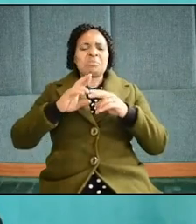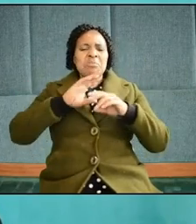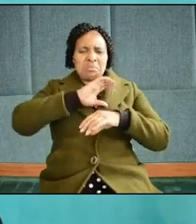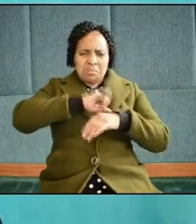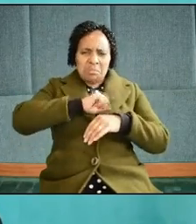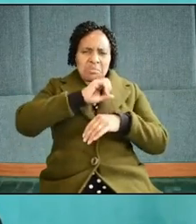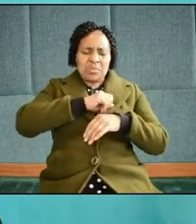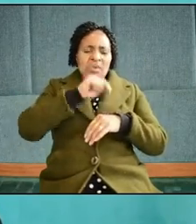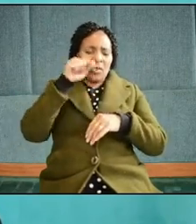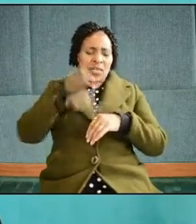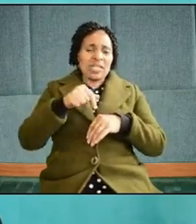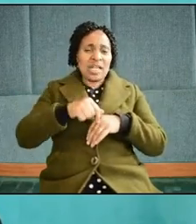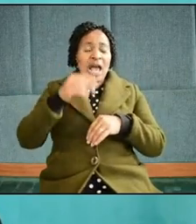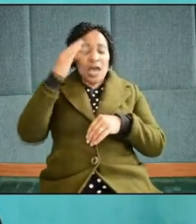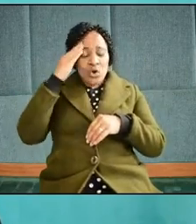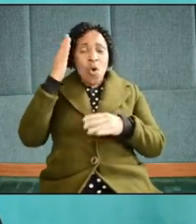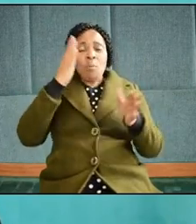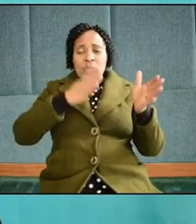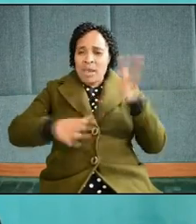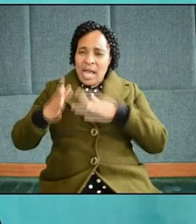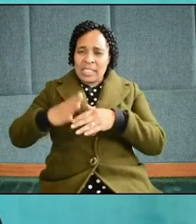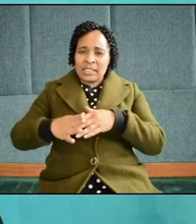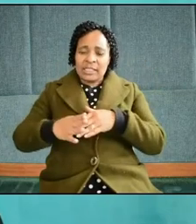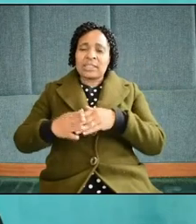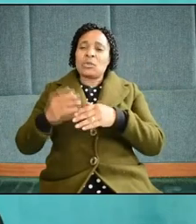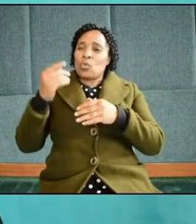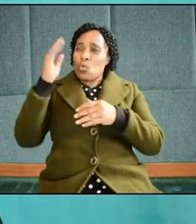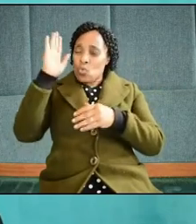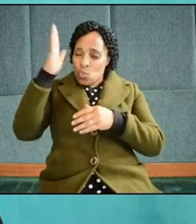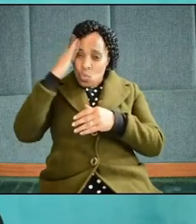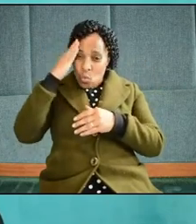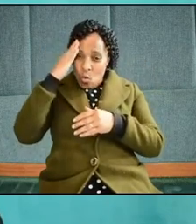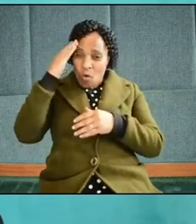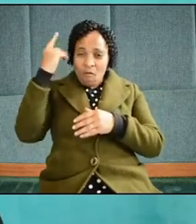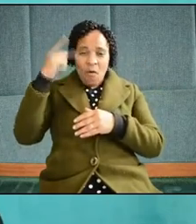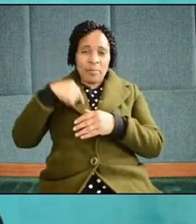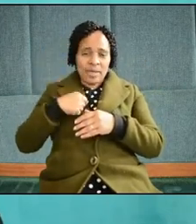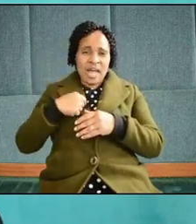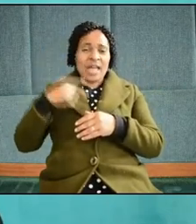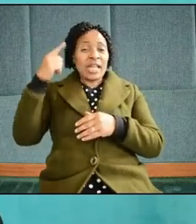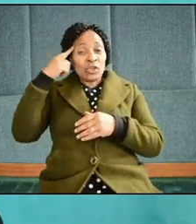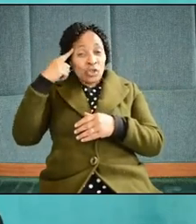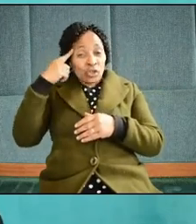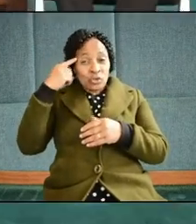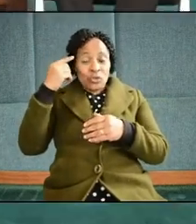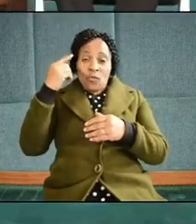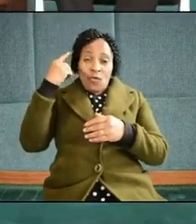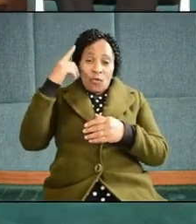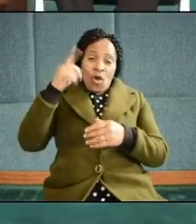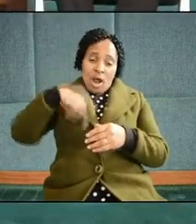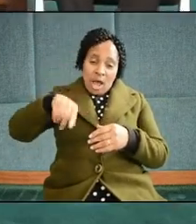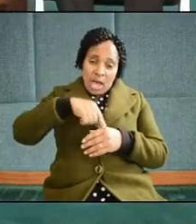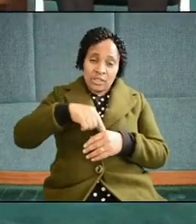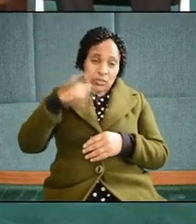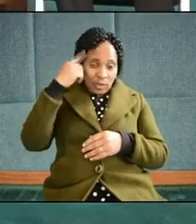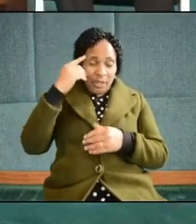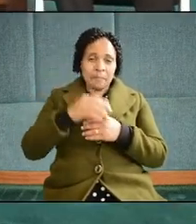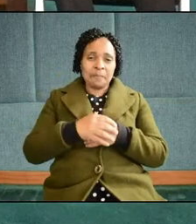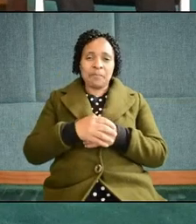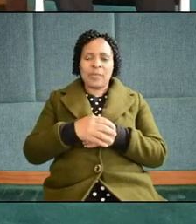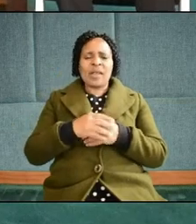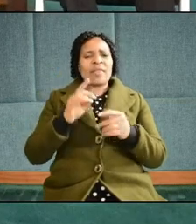for I know the plans that you have for me and the thoughts you think toward me. Amen. Yeah.